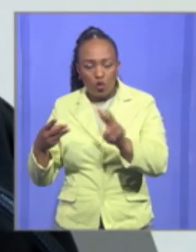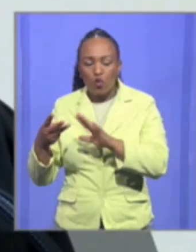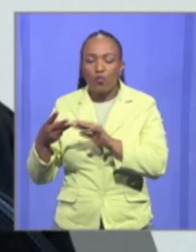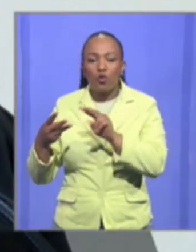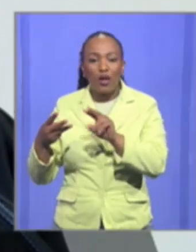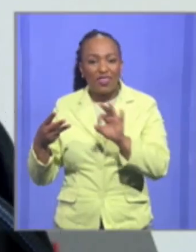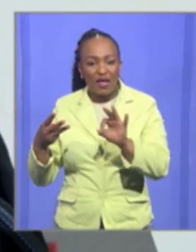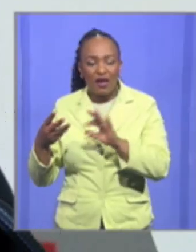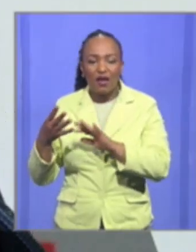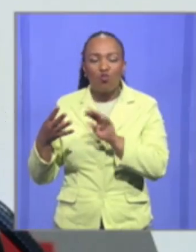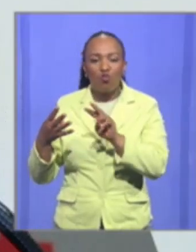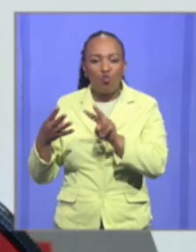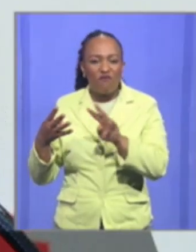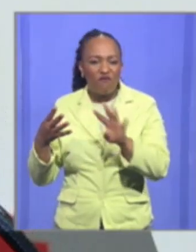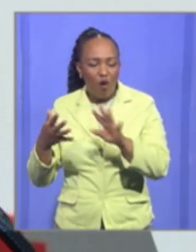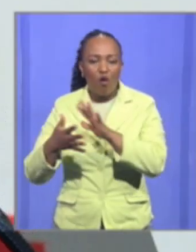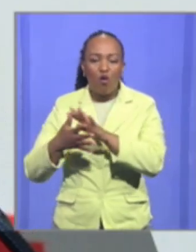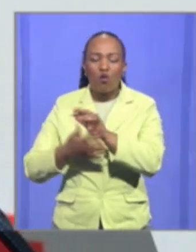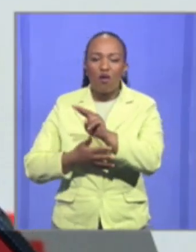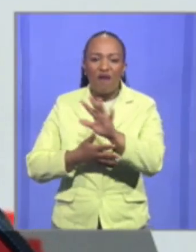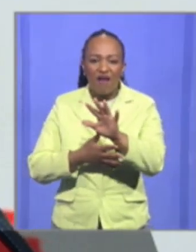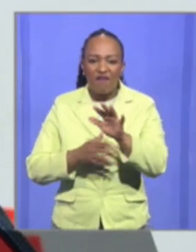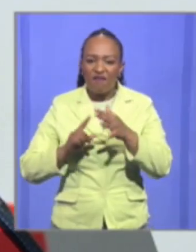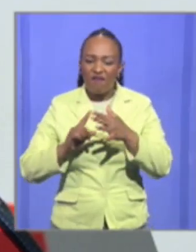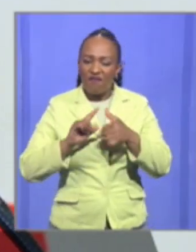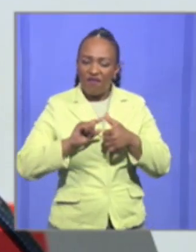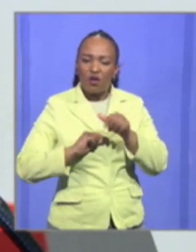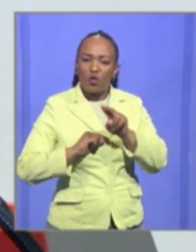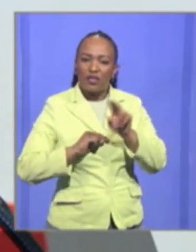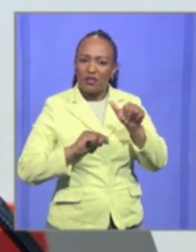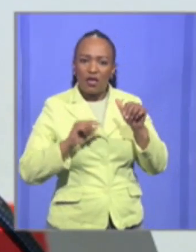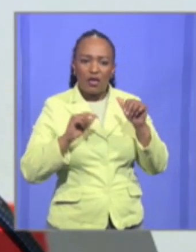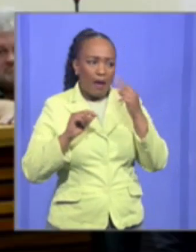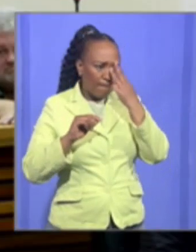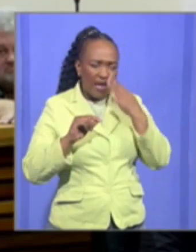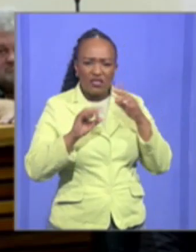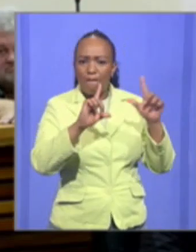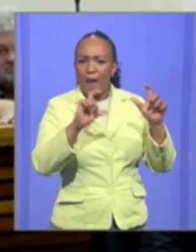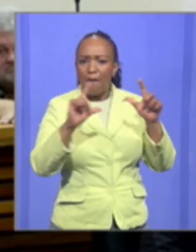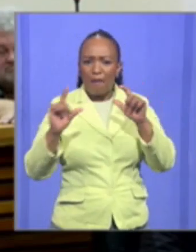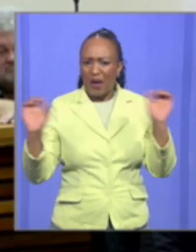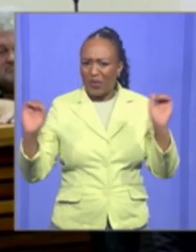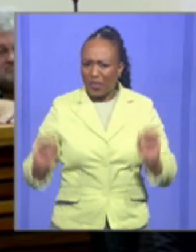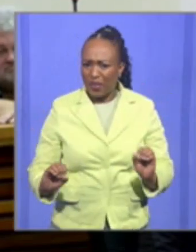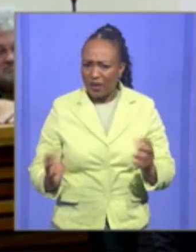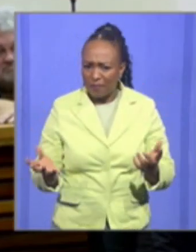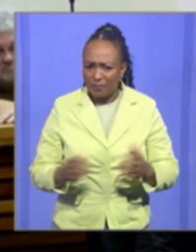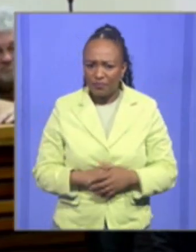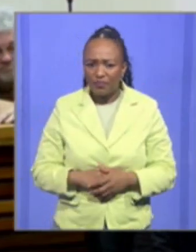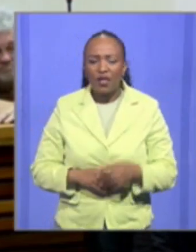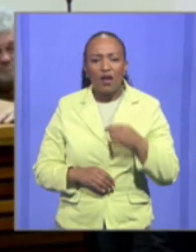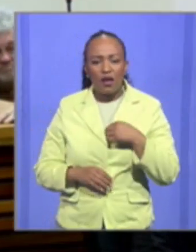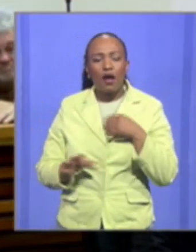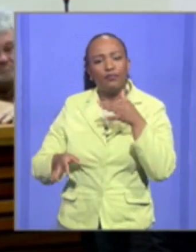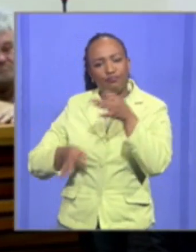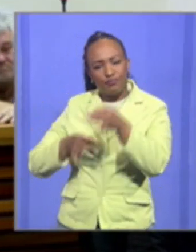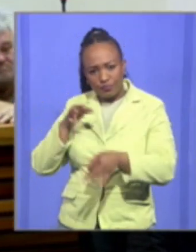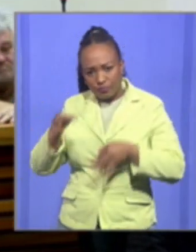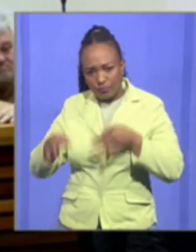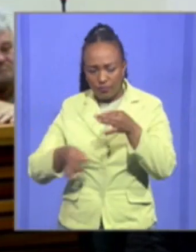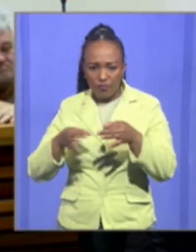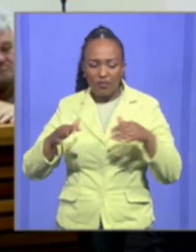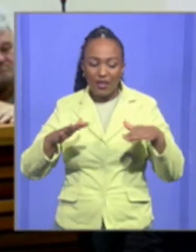24, 25, 26. What happened? No pictures were taken, nothing. ke tlhalositse mo pele ga kgoro gore lefelo le la